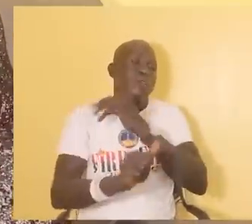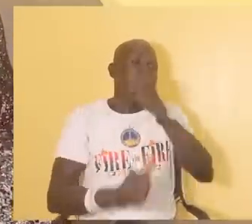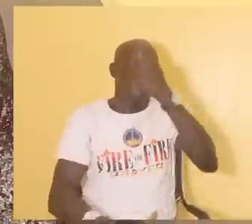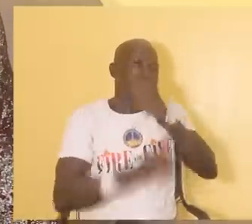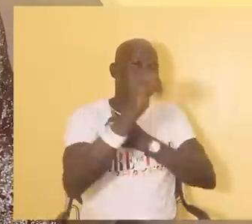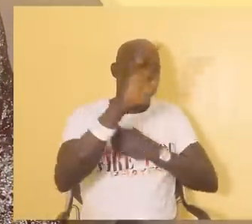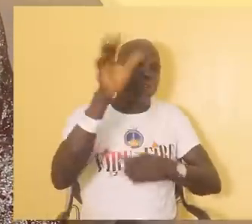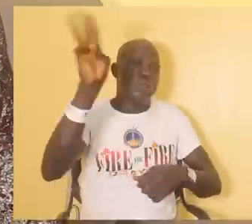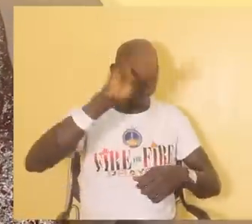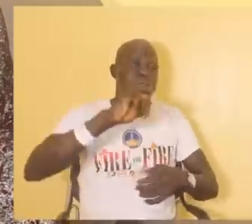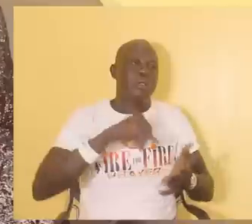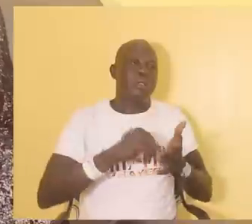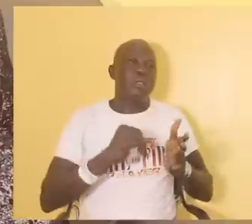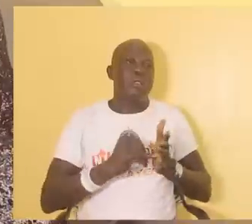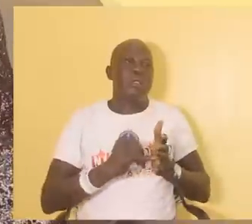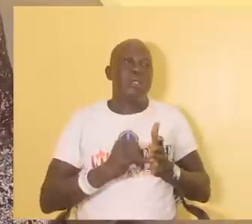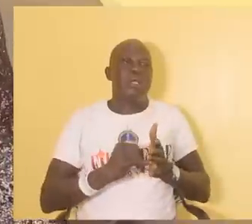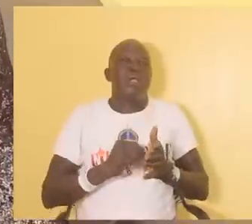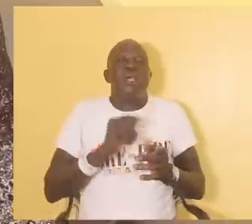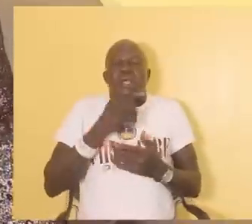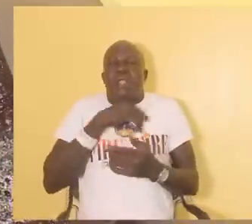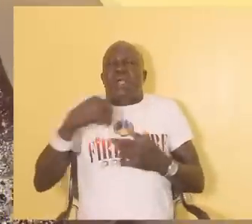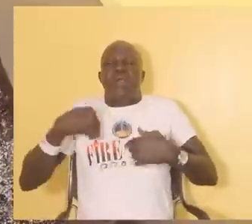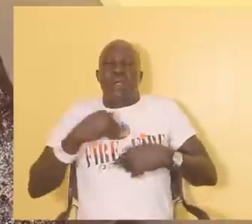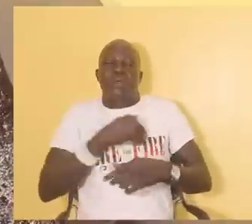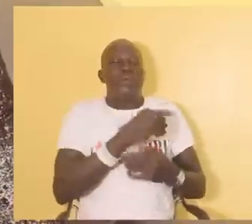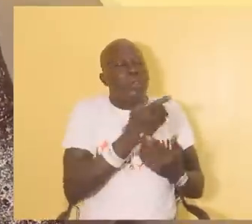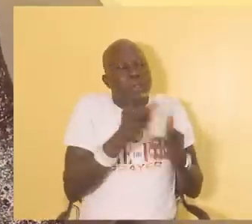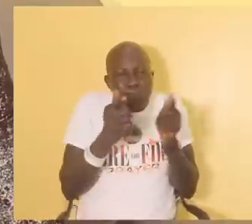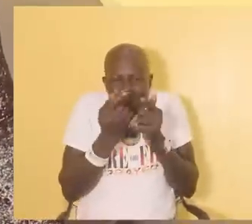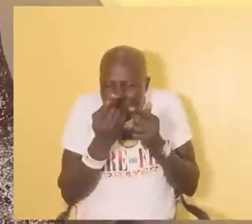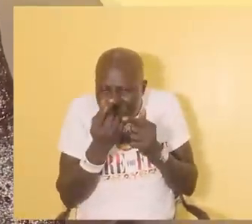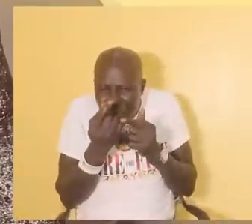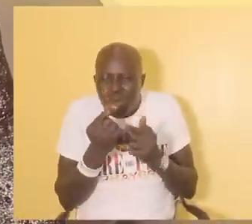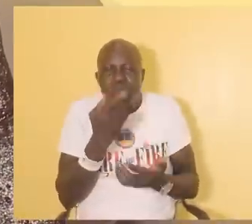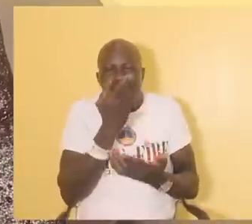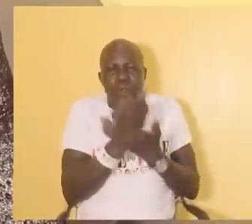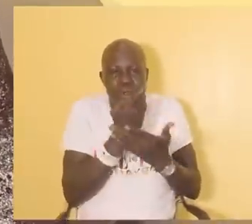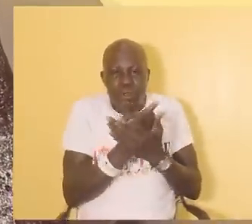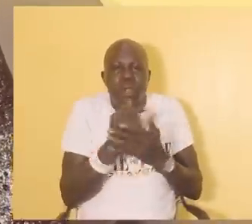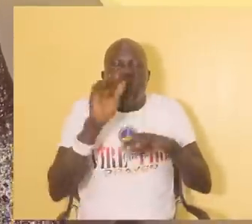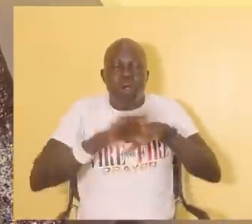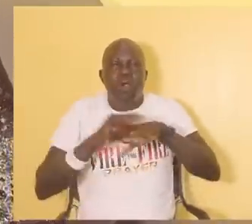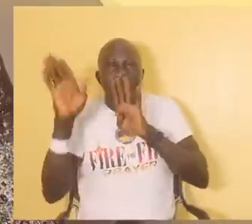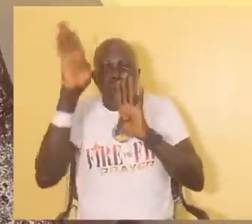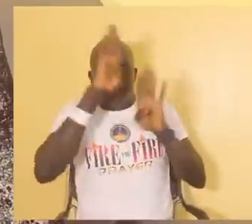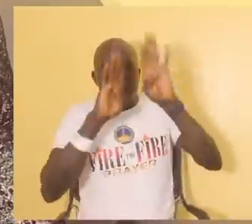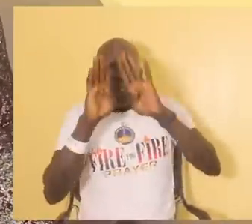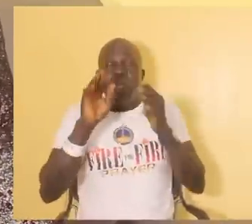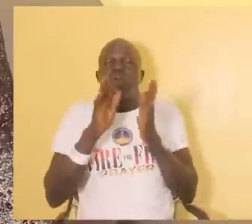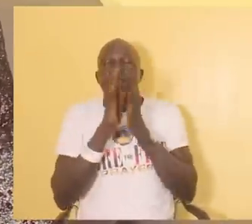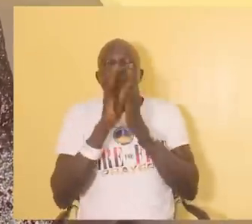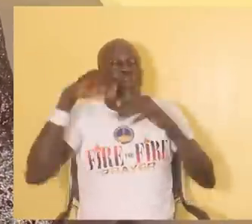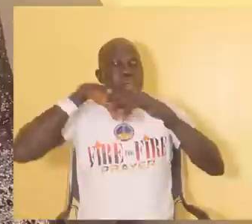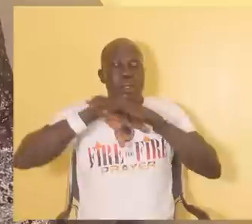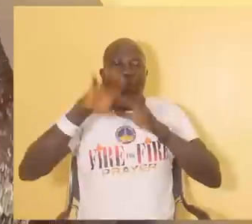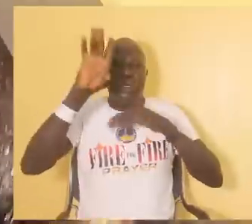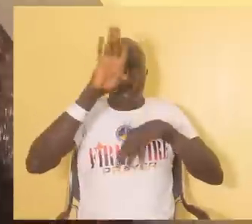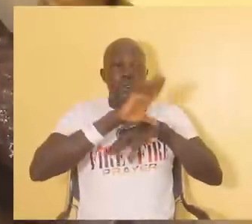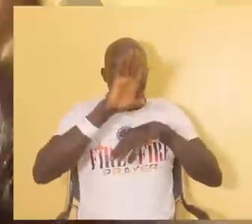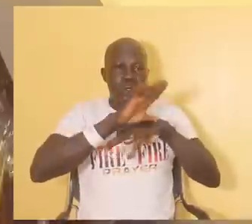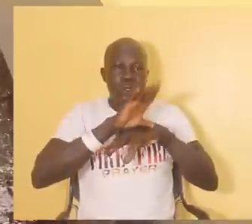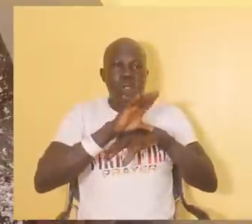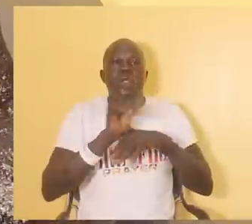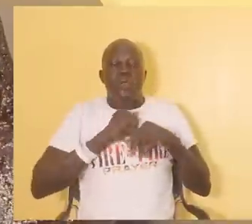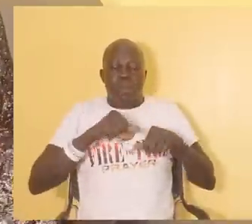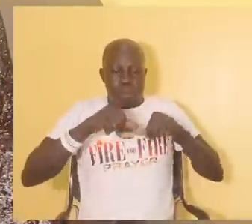should scatter it. Oro die la so lo afefe. There's true word that we can say on here. Ati gbadura le jo se. We'll pray in the church. Ade